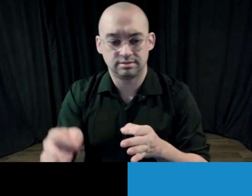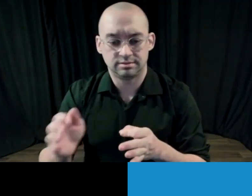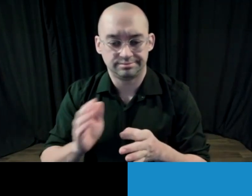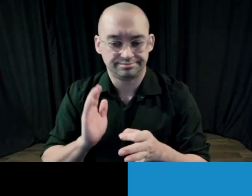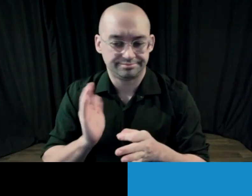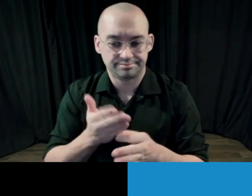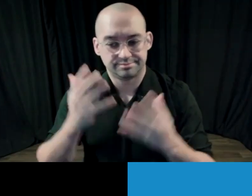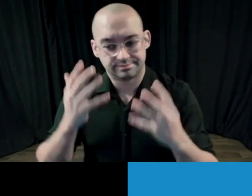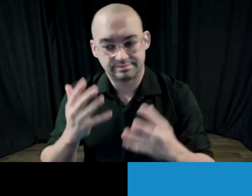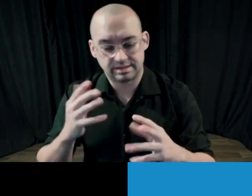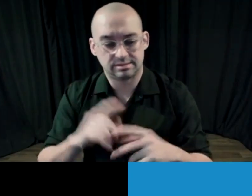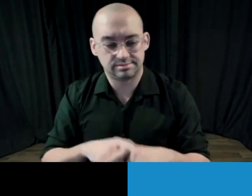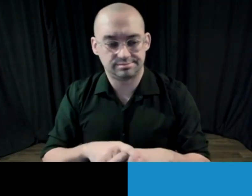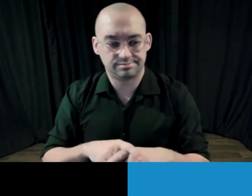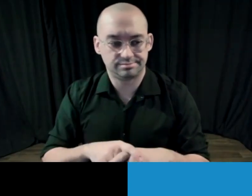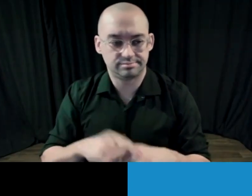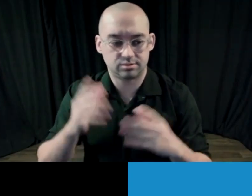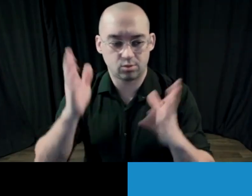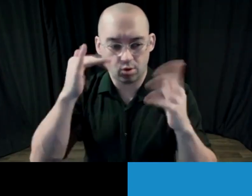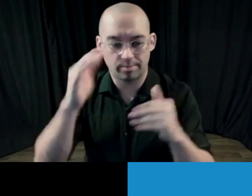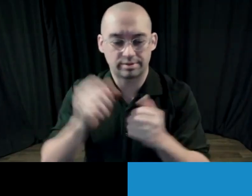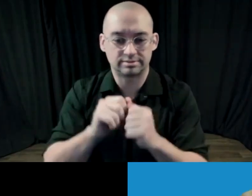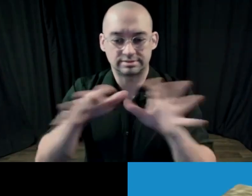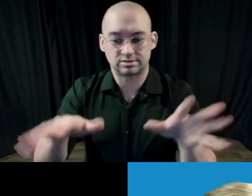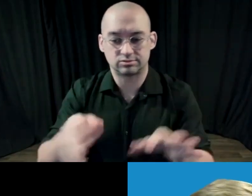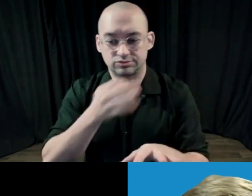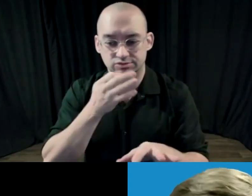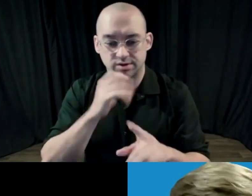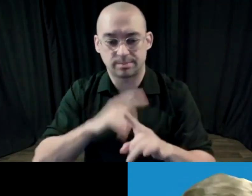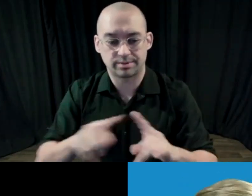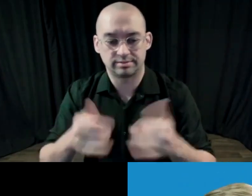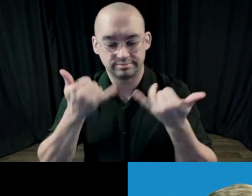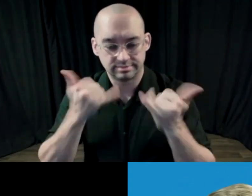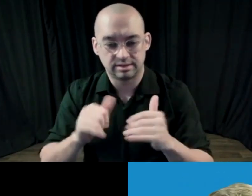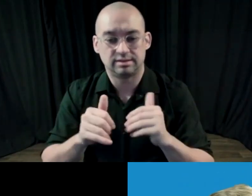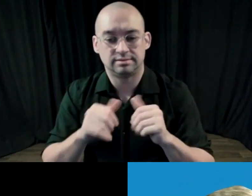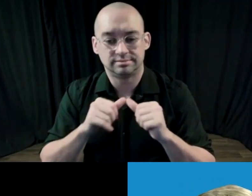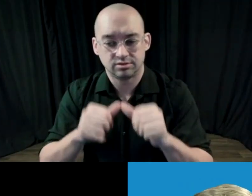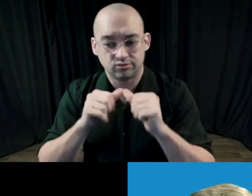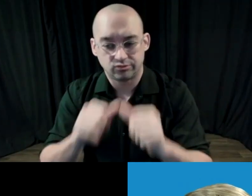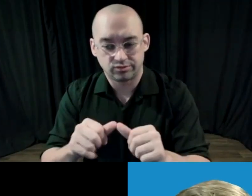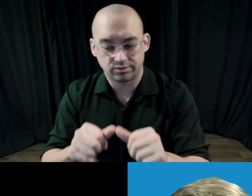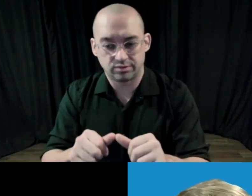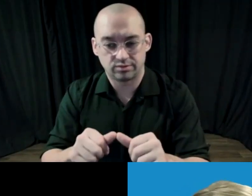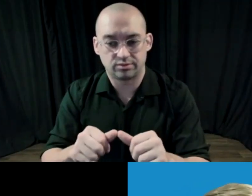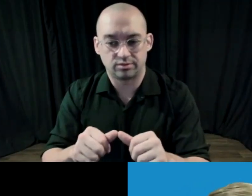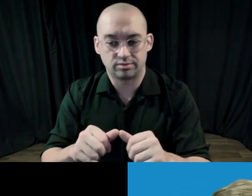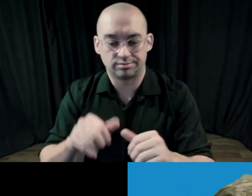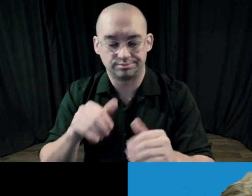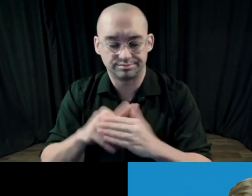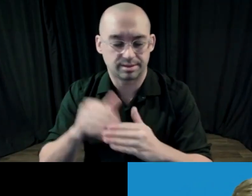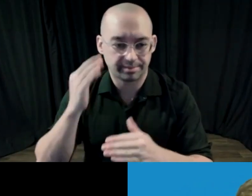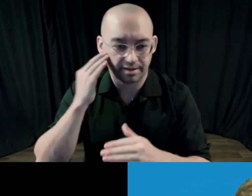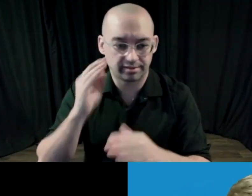We're hoping to get these out a bit sooner, but we're still continuing on with this in mind as